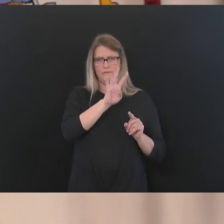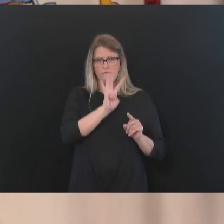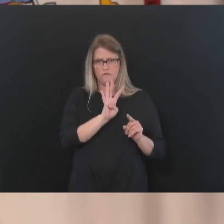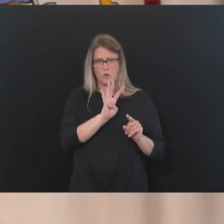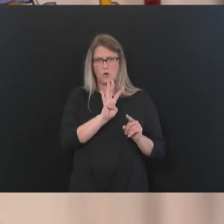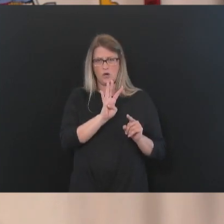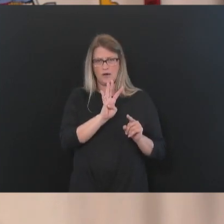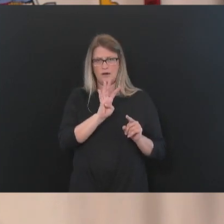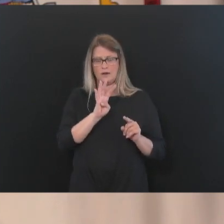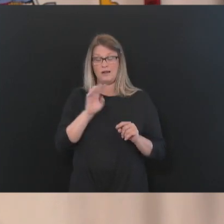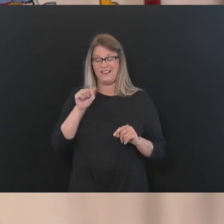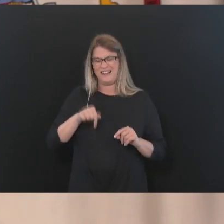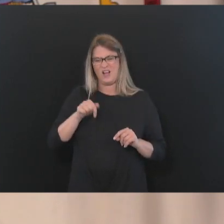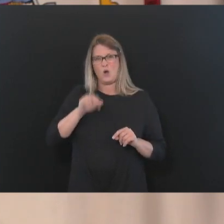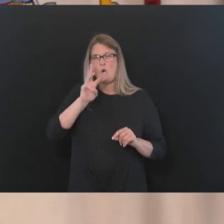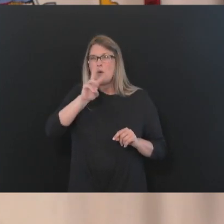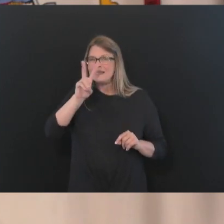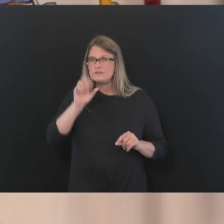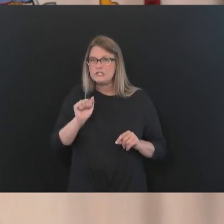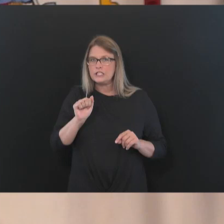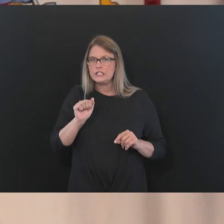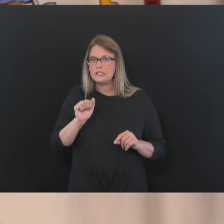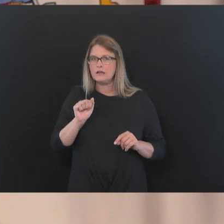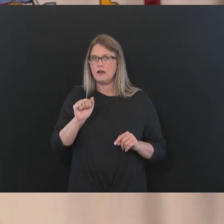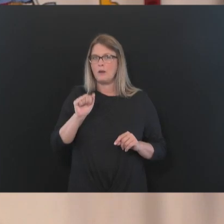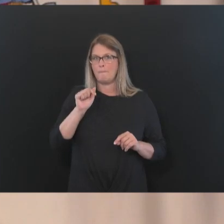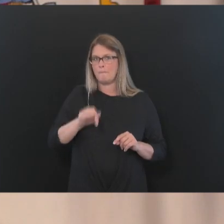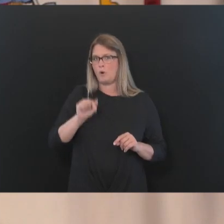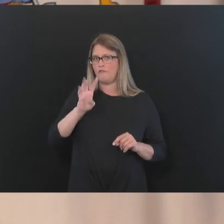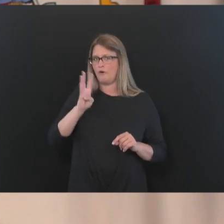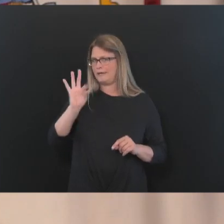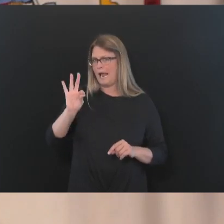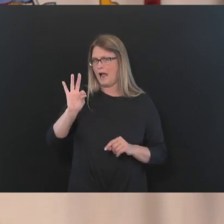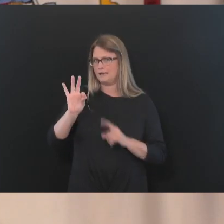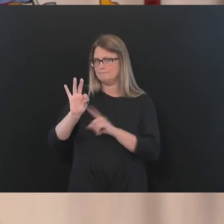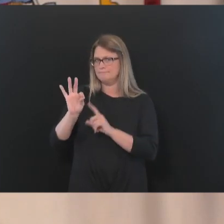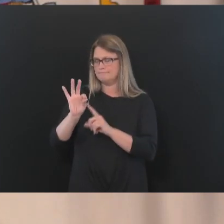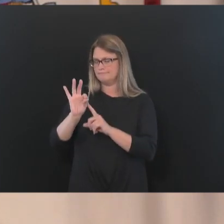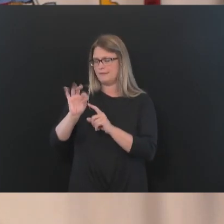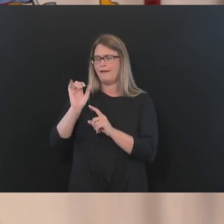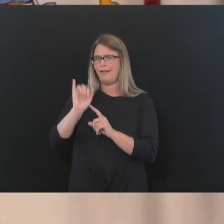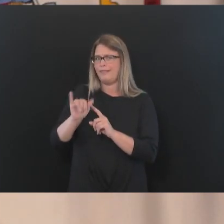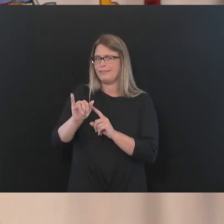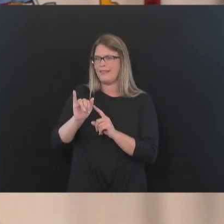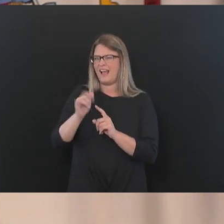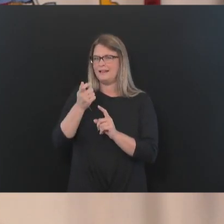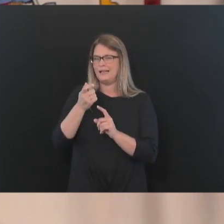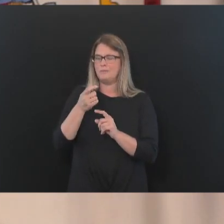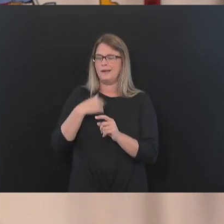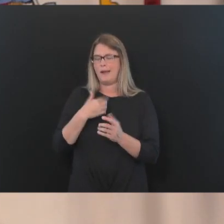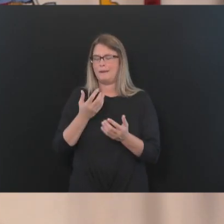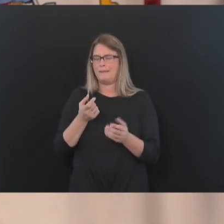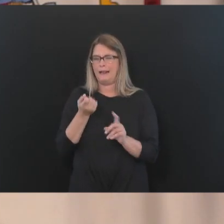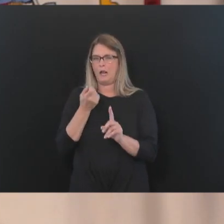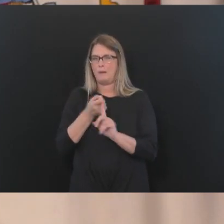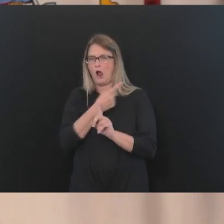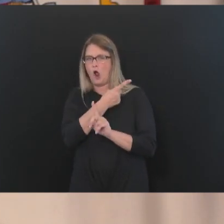0.274. West Virginia, remember, is 49. That's the easiest way because I may be off a digit,